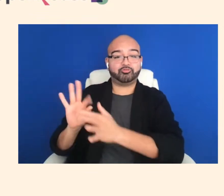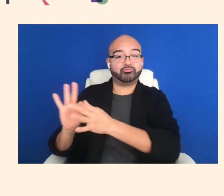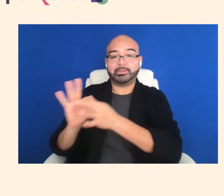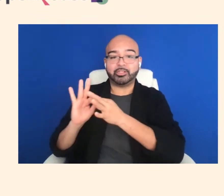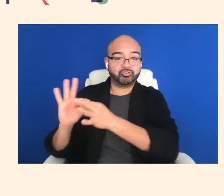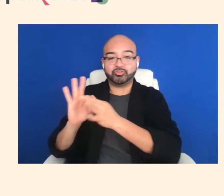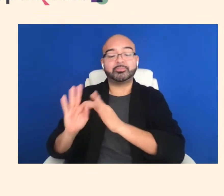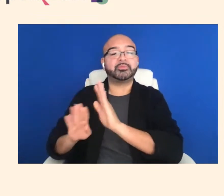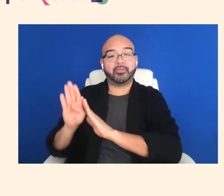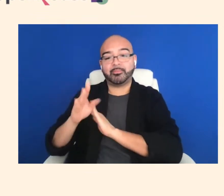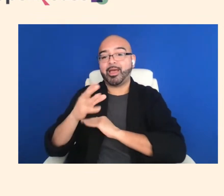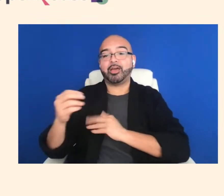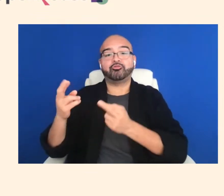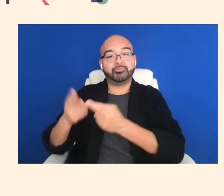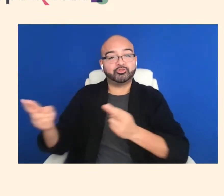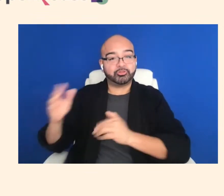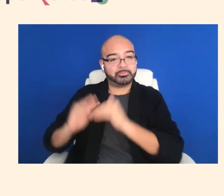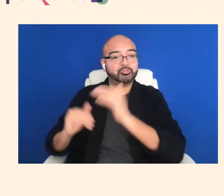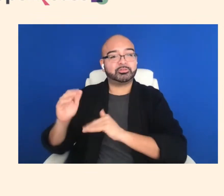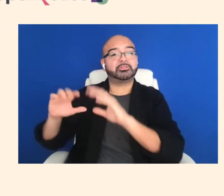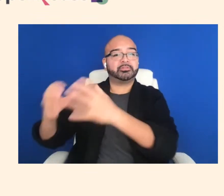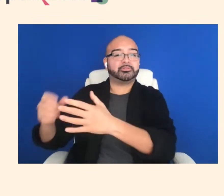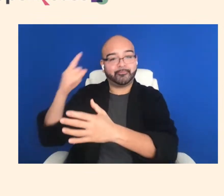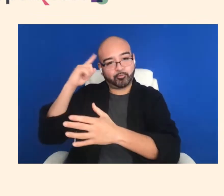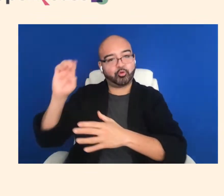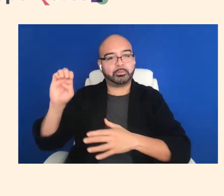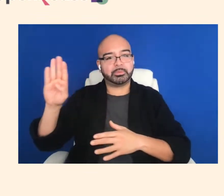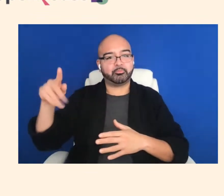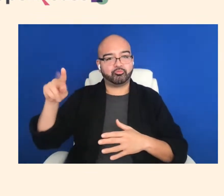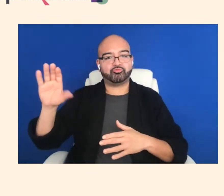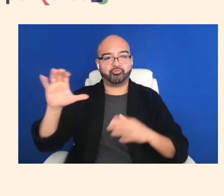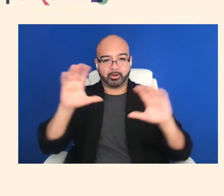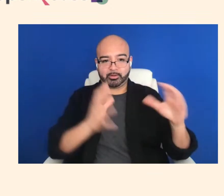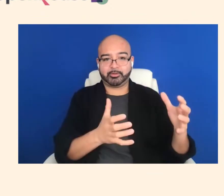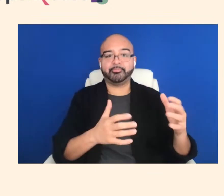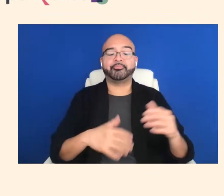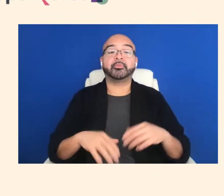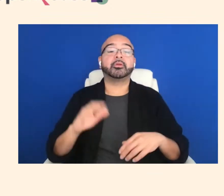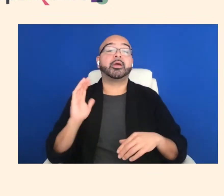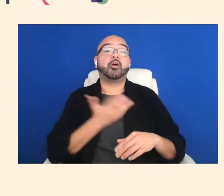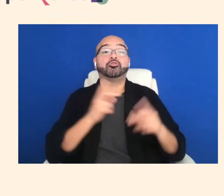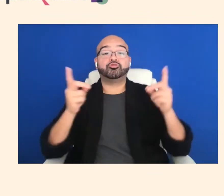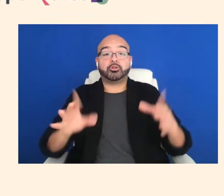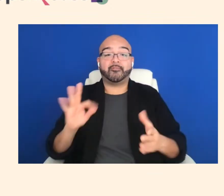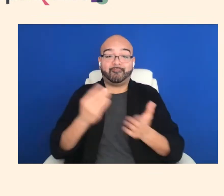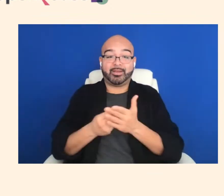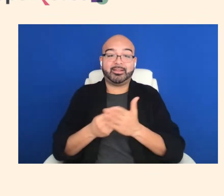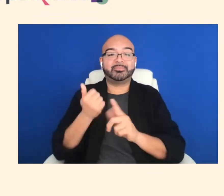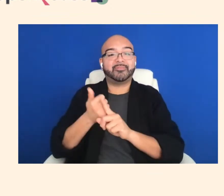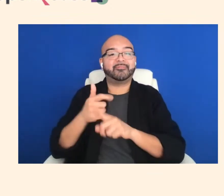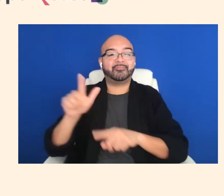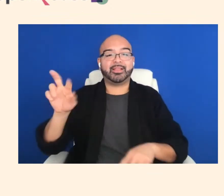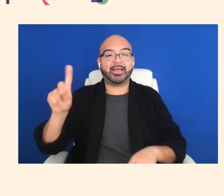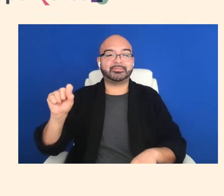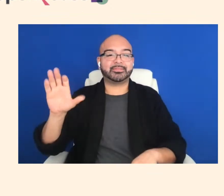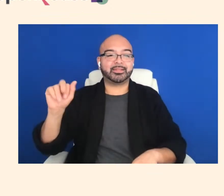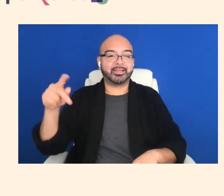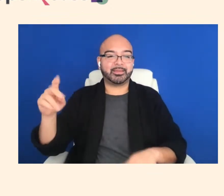and resource building for EBPrec. Our director of finance is a landscape designer who's now our